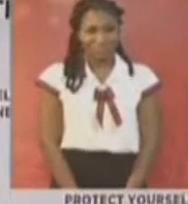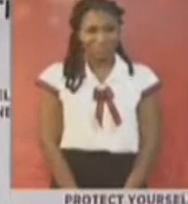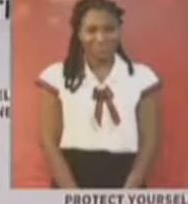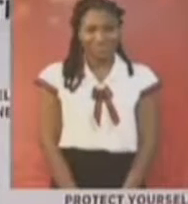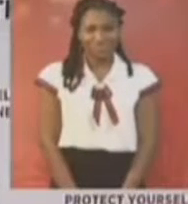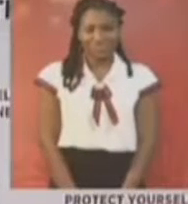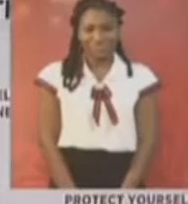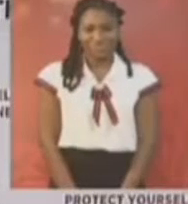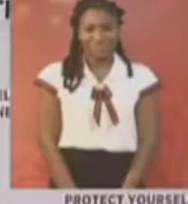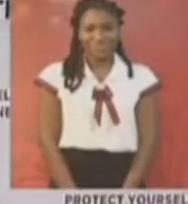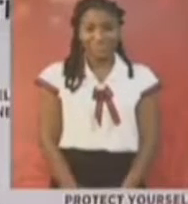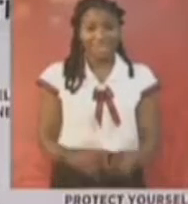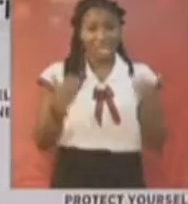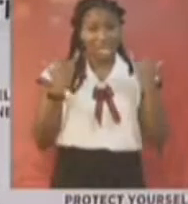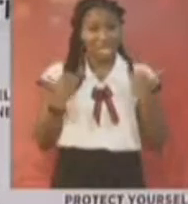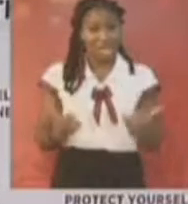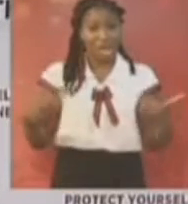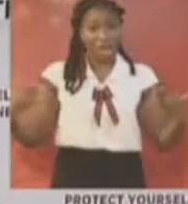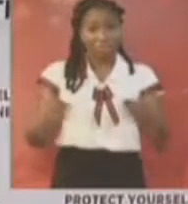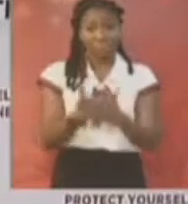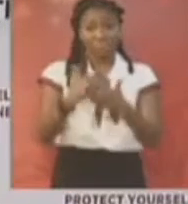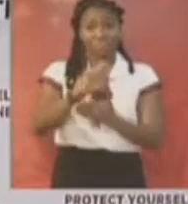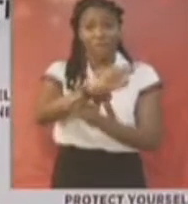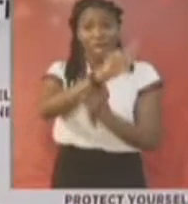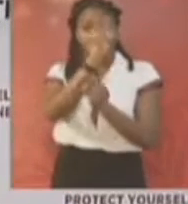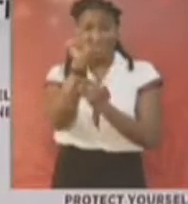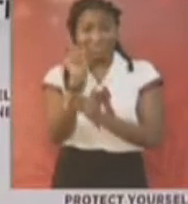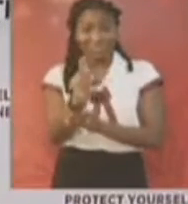Prior. We now go to TTT.